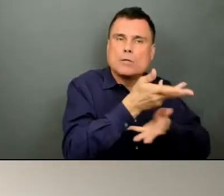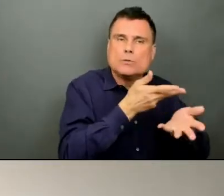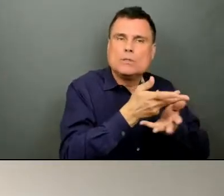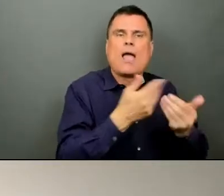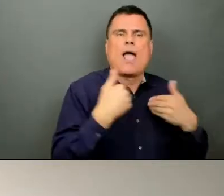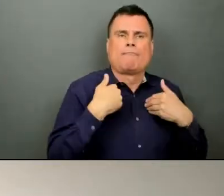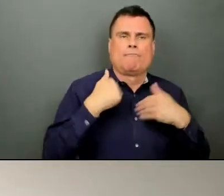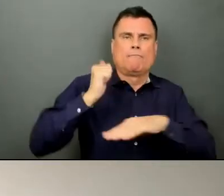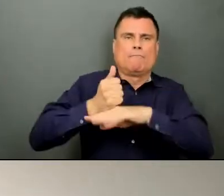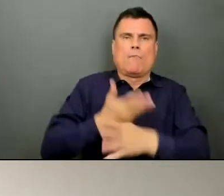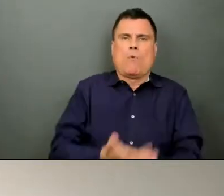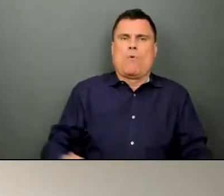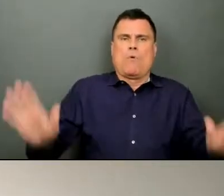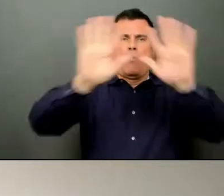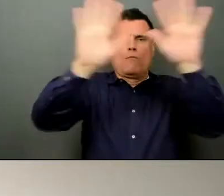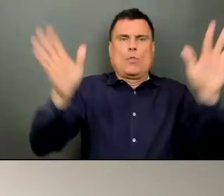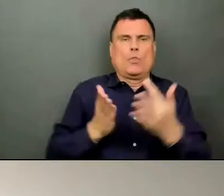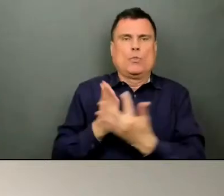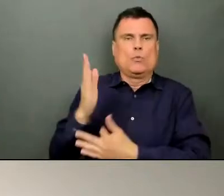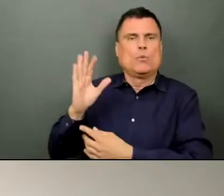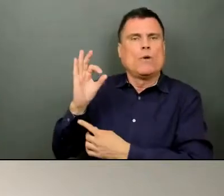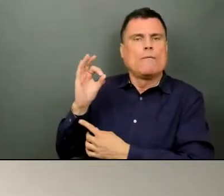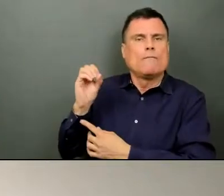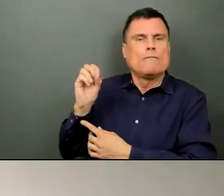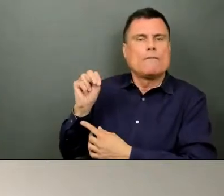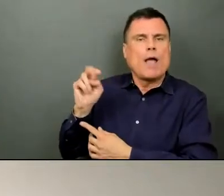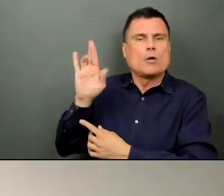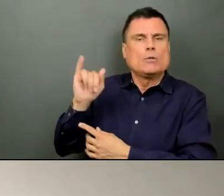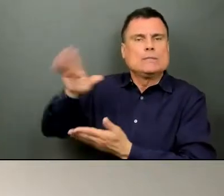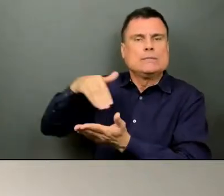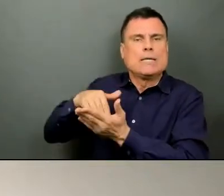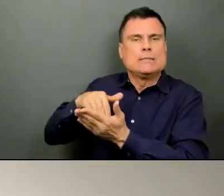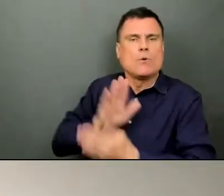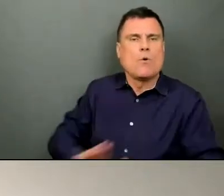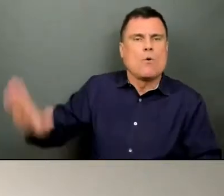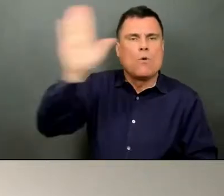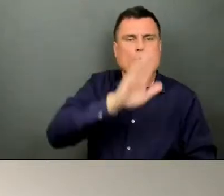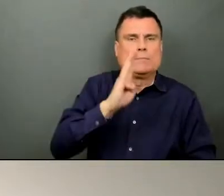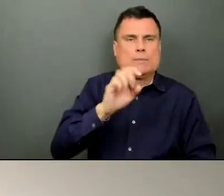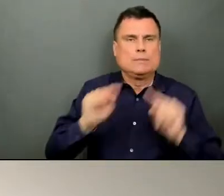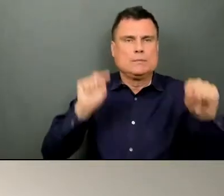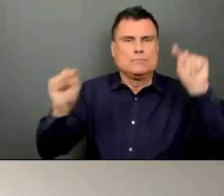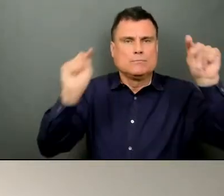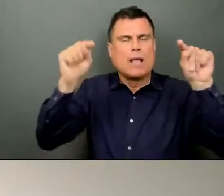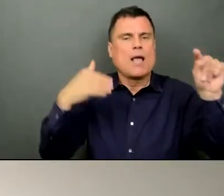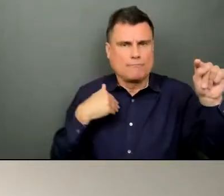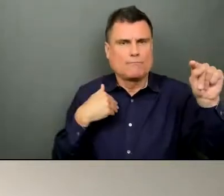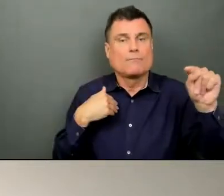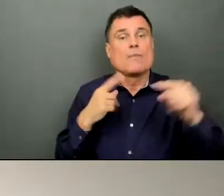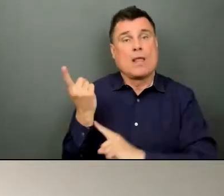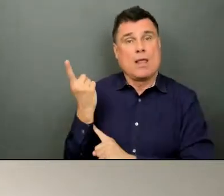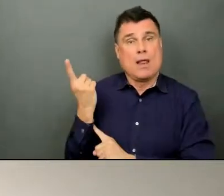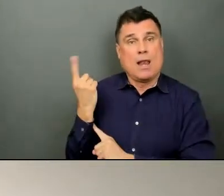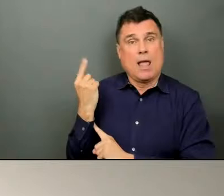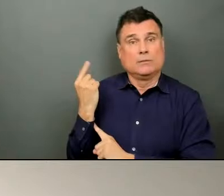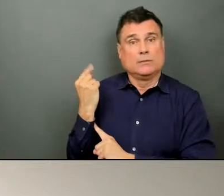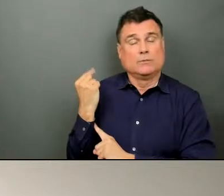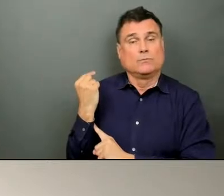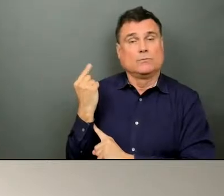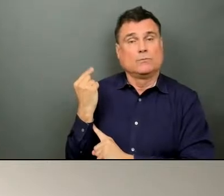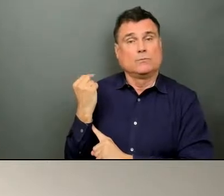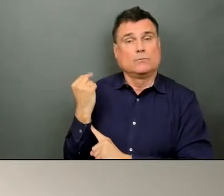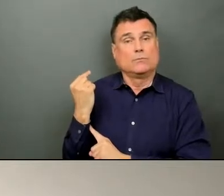service. And then with the support of the government in June, we began hiring staff to provide a standalone